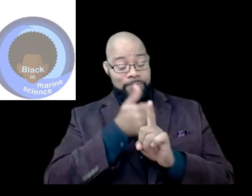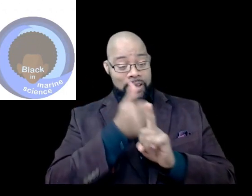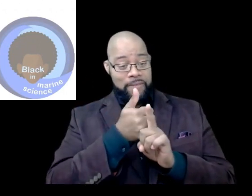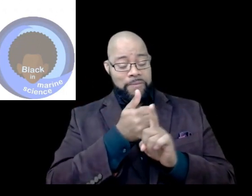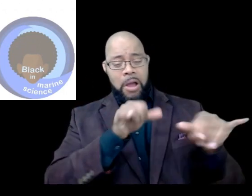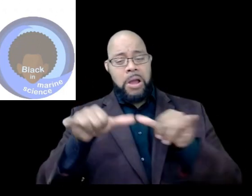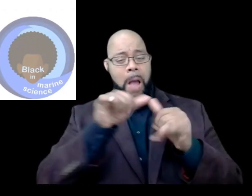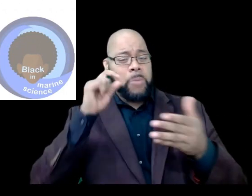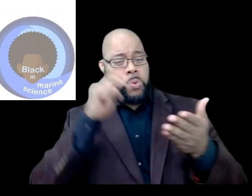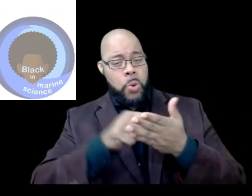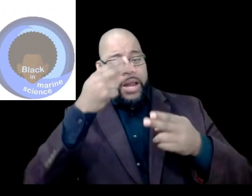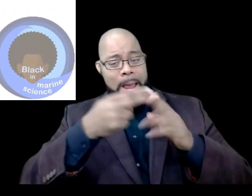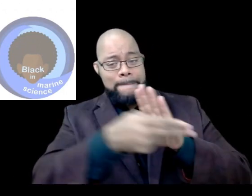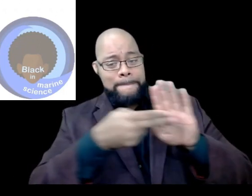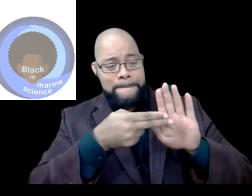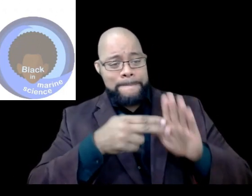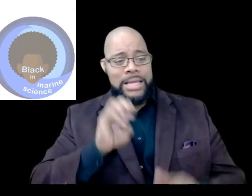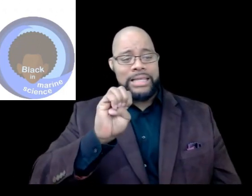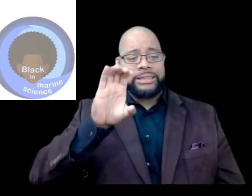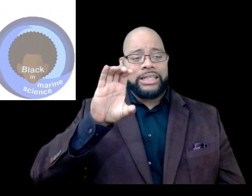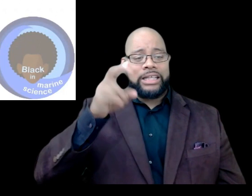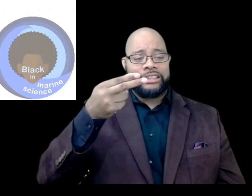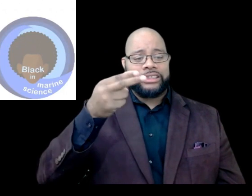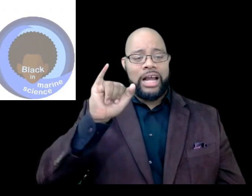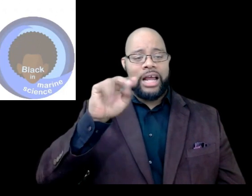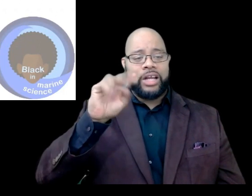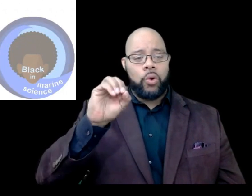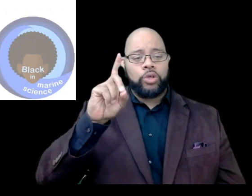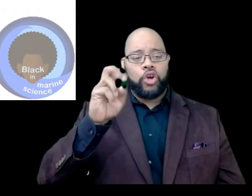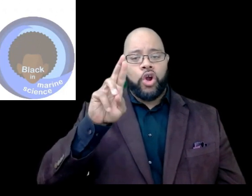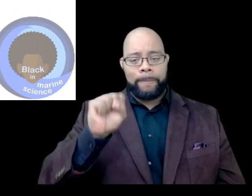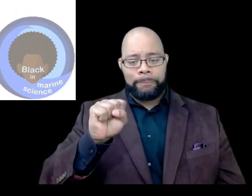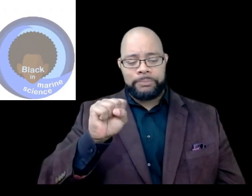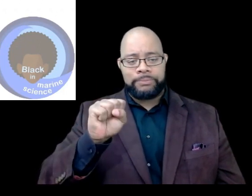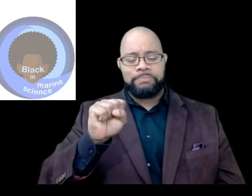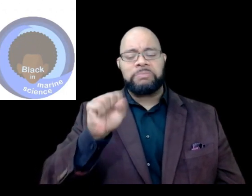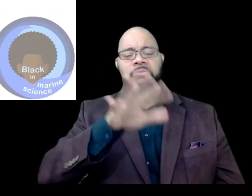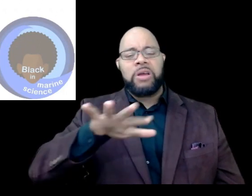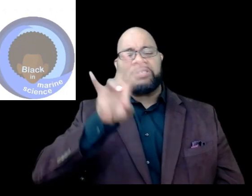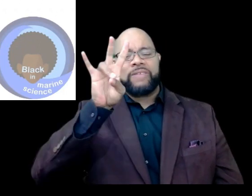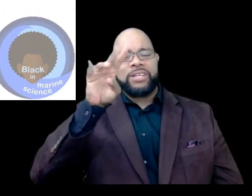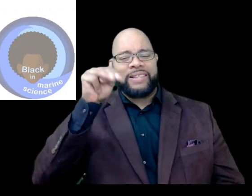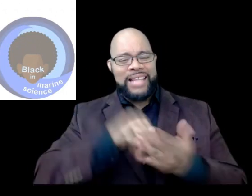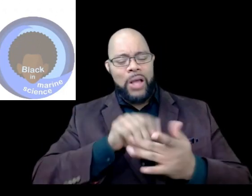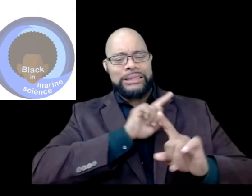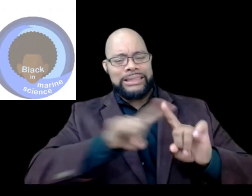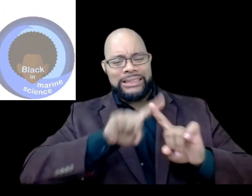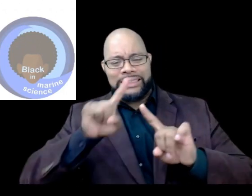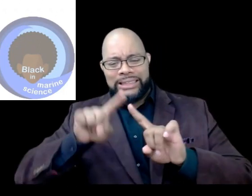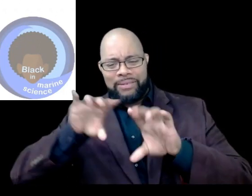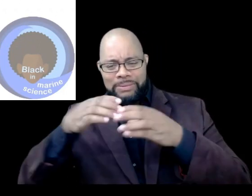Phylum Echinodermata, or commonly called your echinoderms. There are